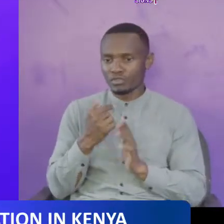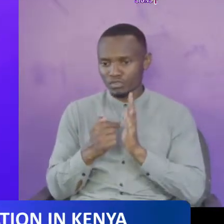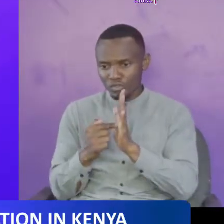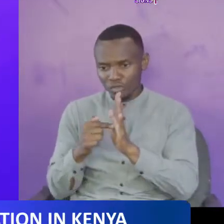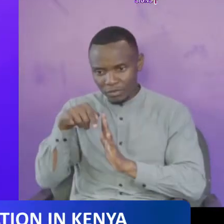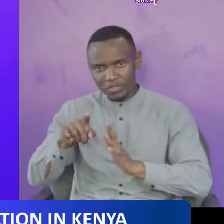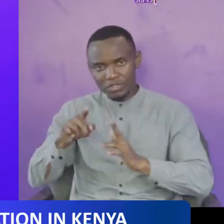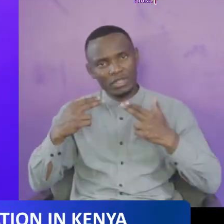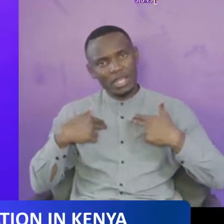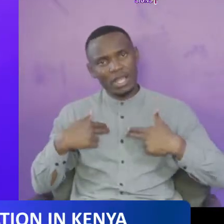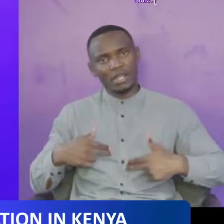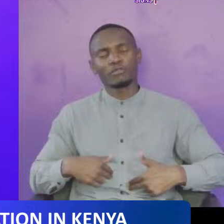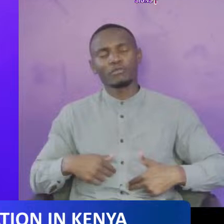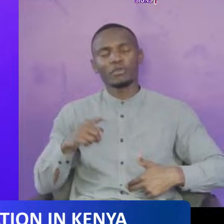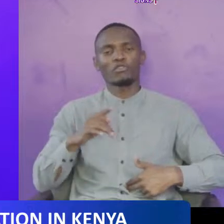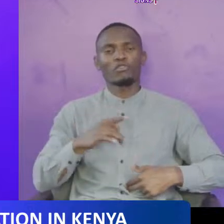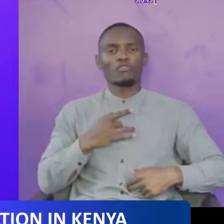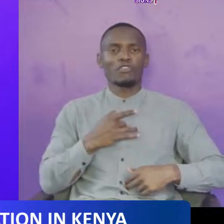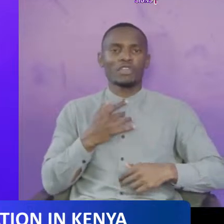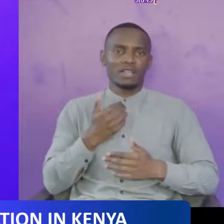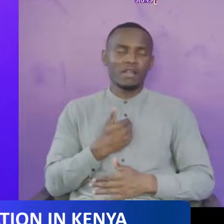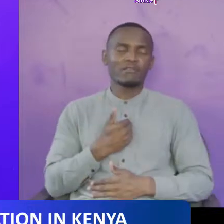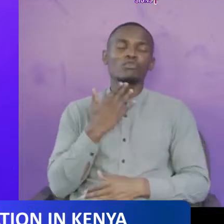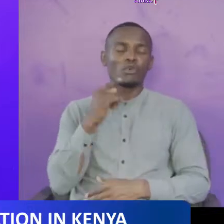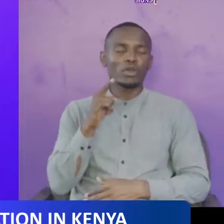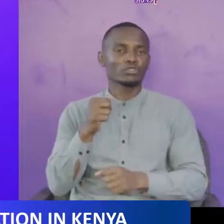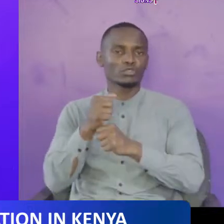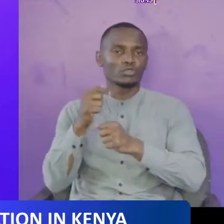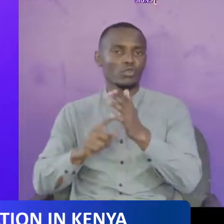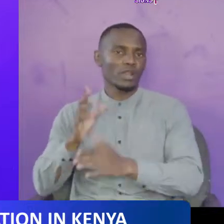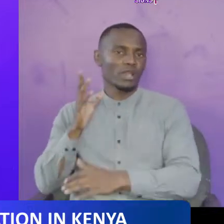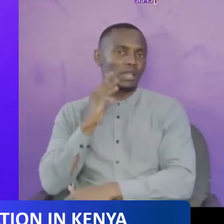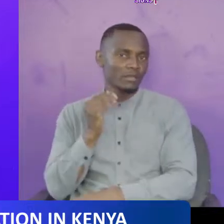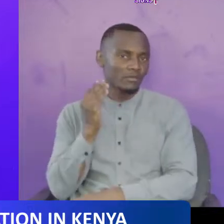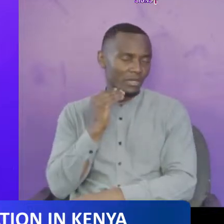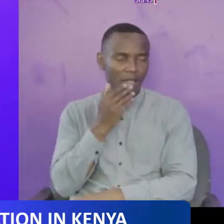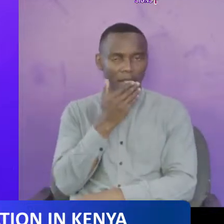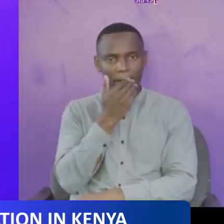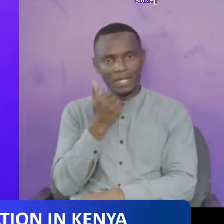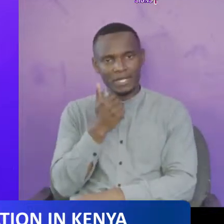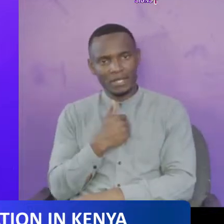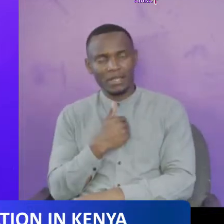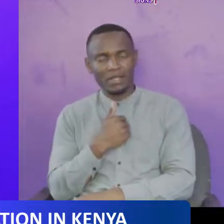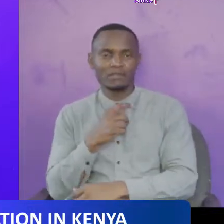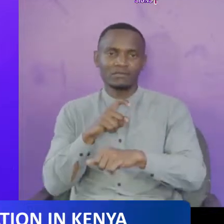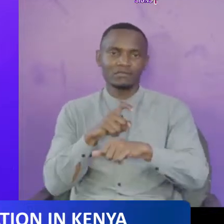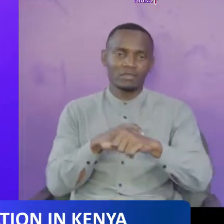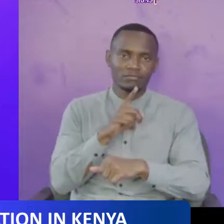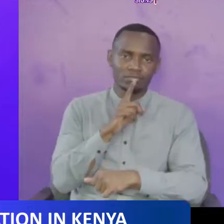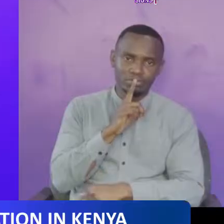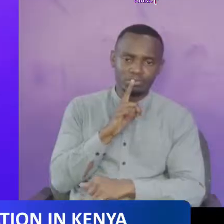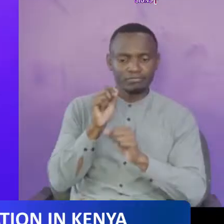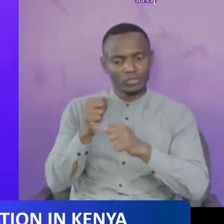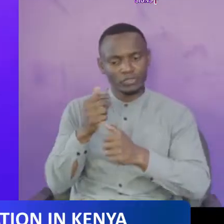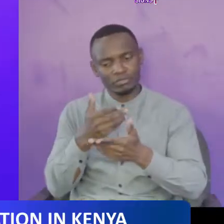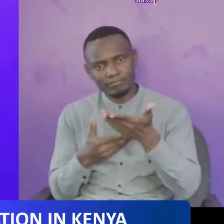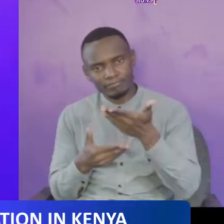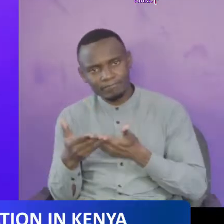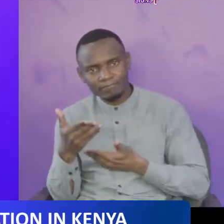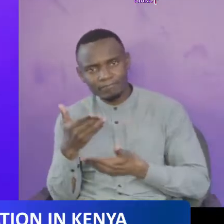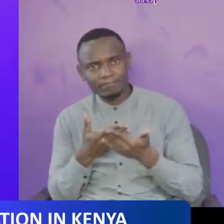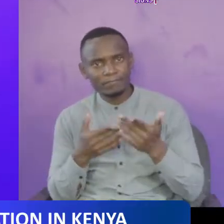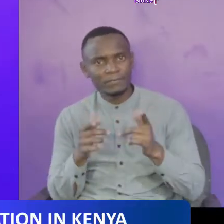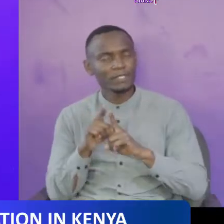feelings. We want you to experience those. Can we have some quiet moments? Can we talk to you? Can you